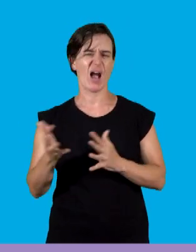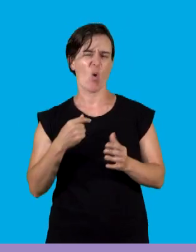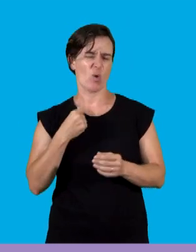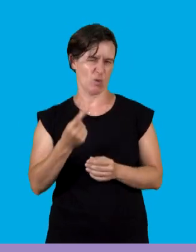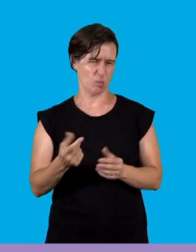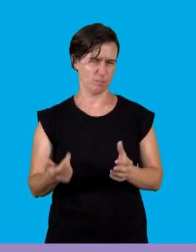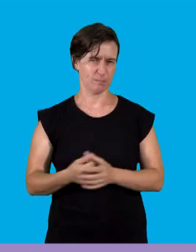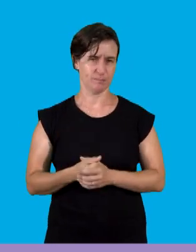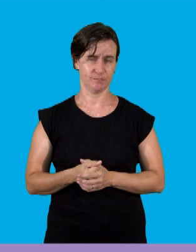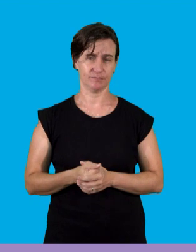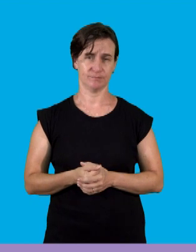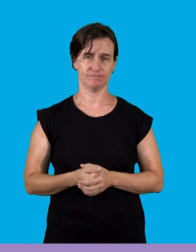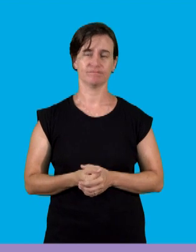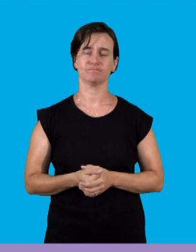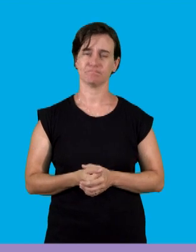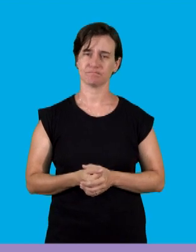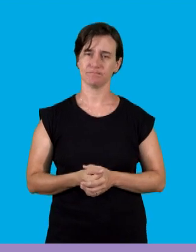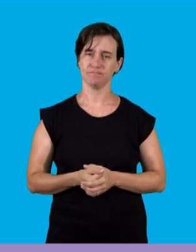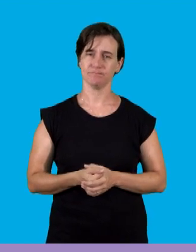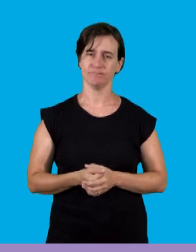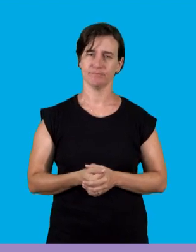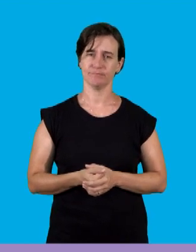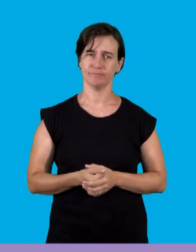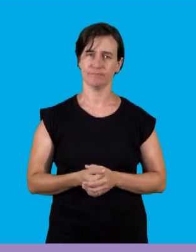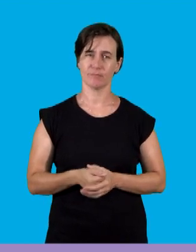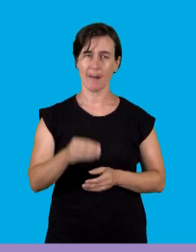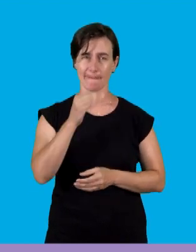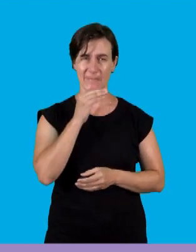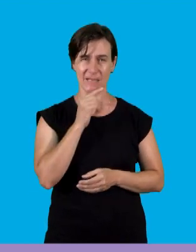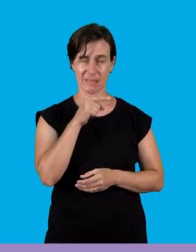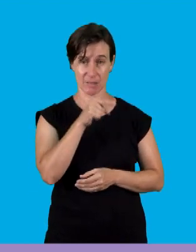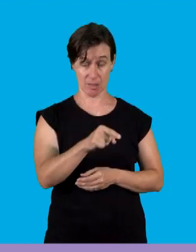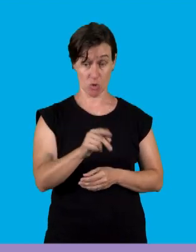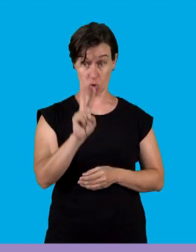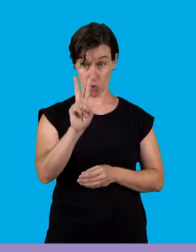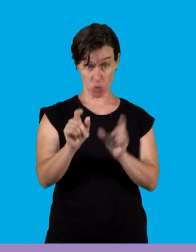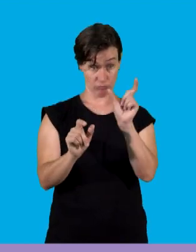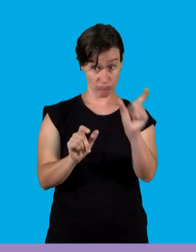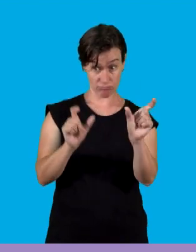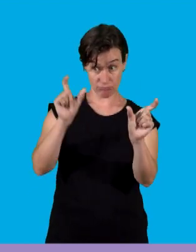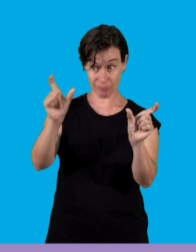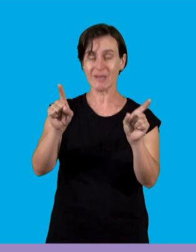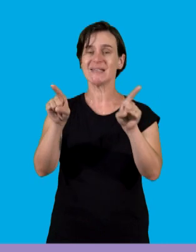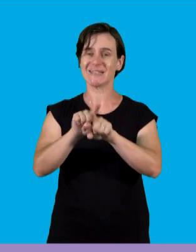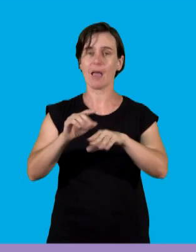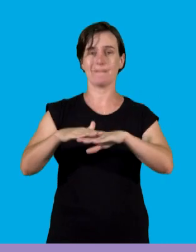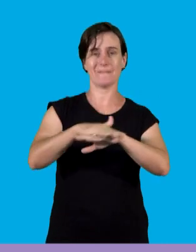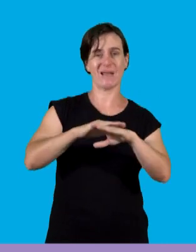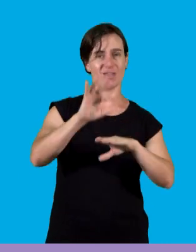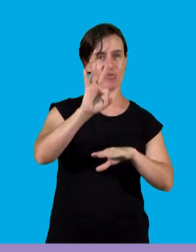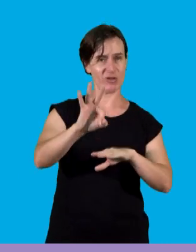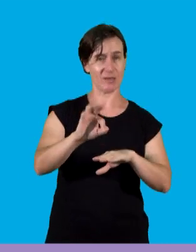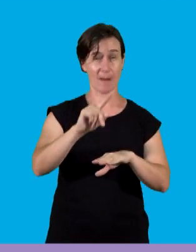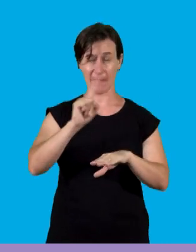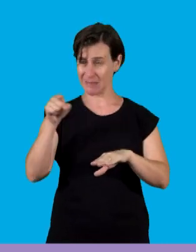that? Now we are going to say, okay, it is the same base for 2 of them,